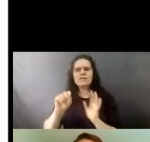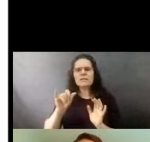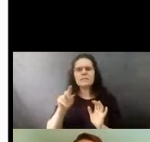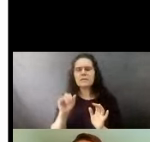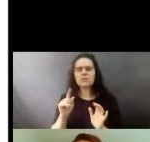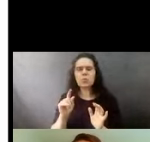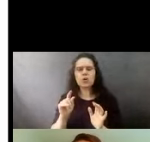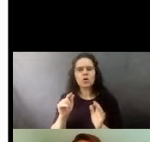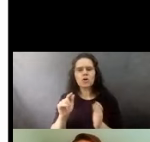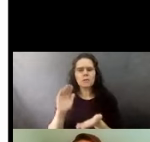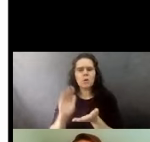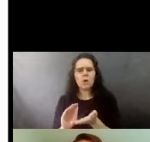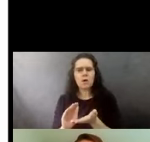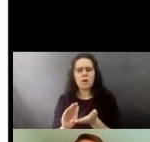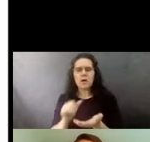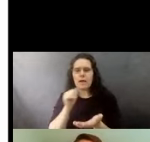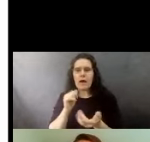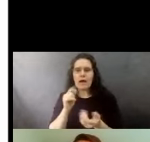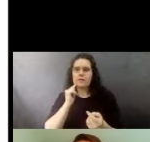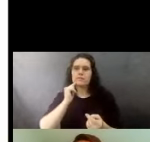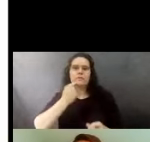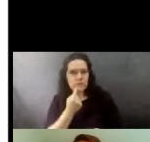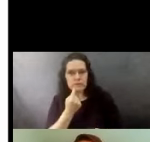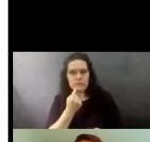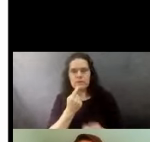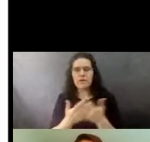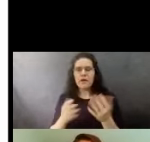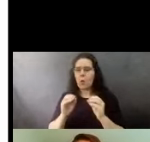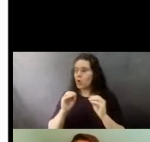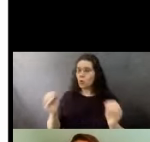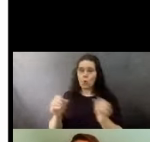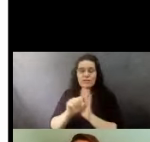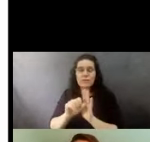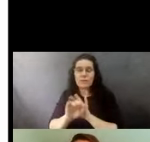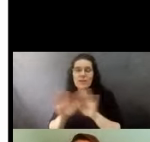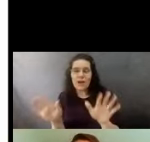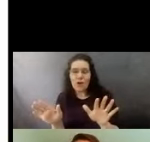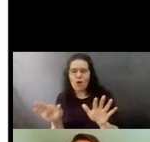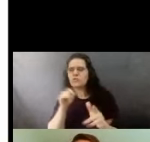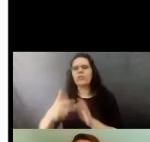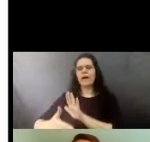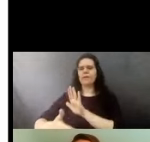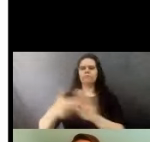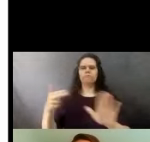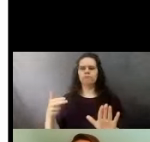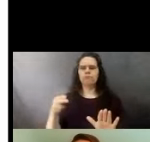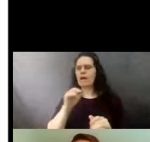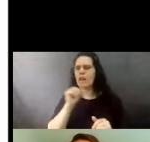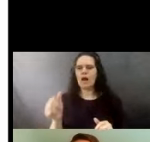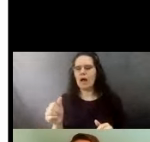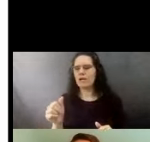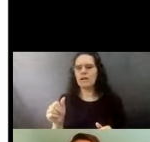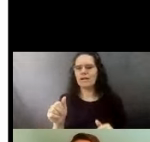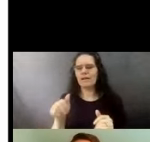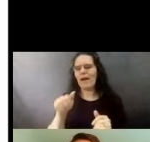to the level of COVID-19. And so it's going to really require some sort of individualized look. And that is consistent with what we're seeing